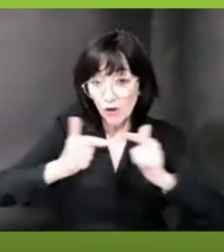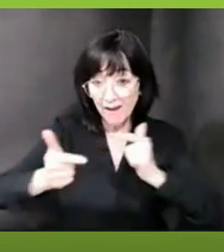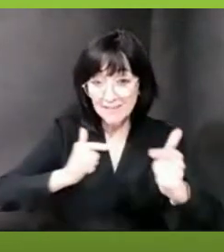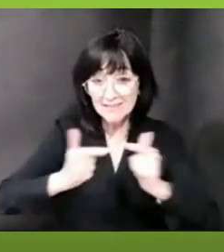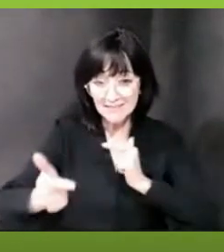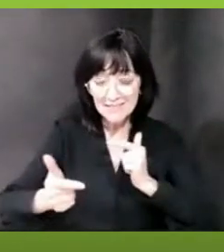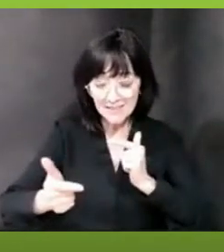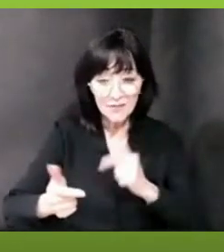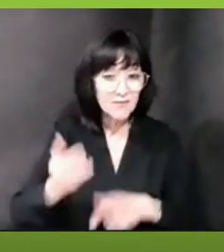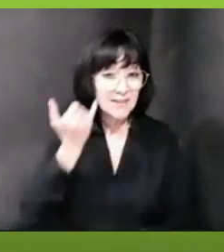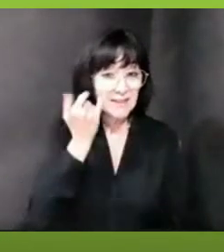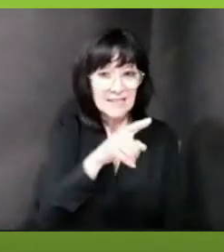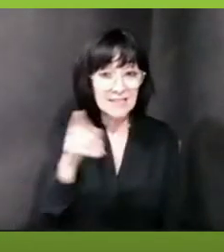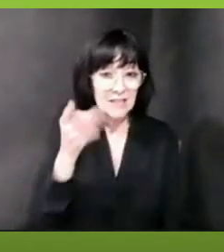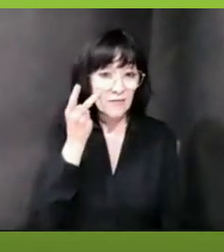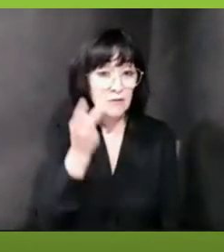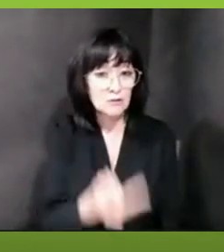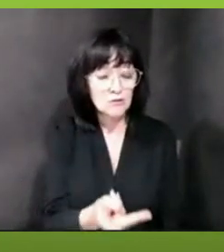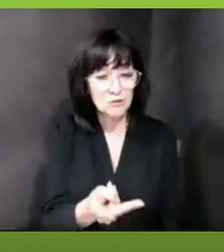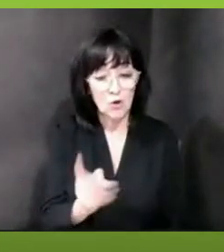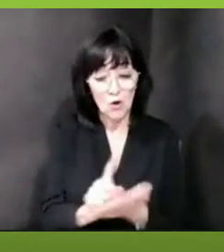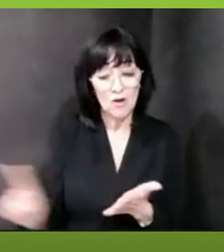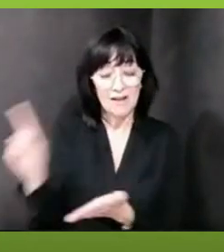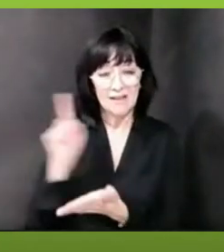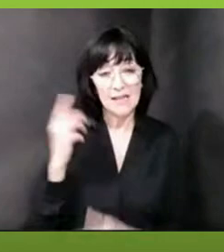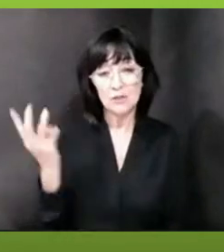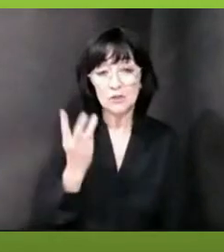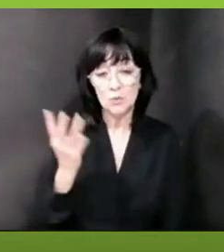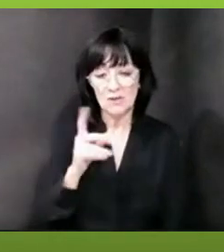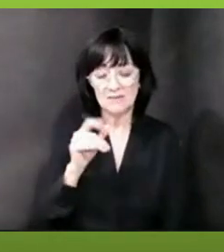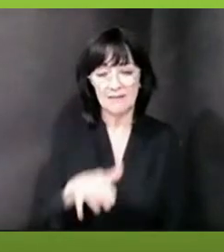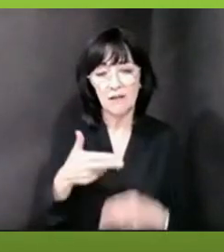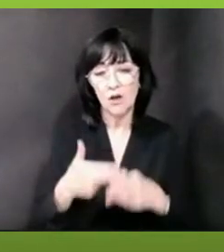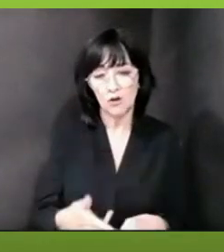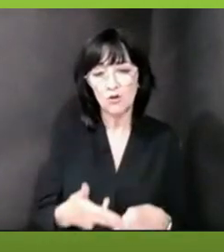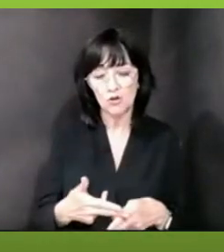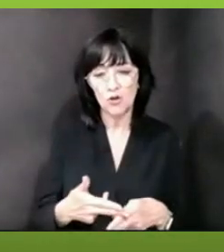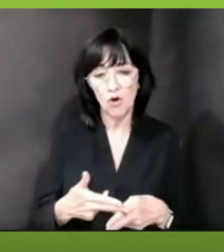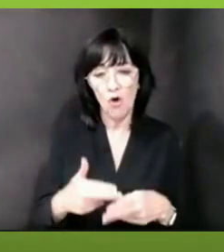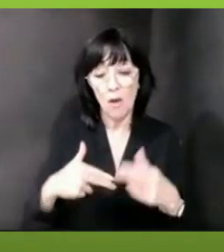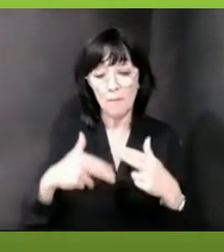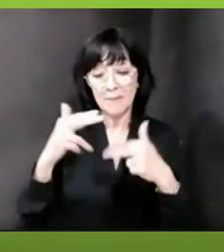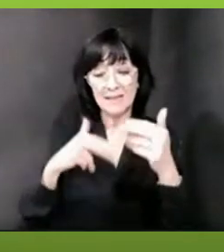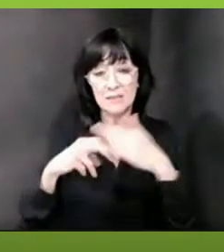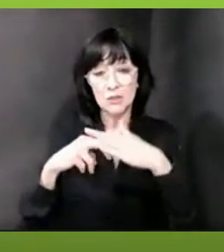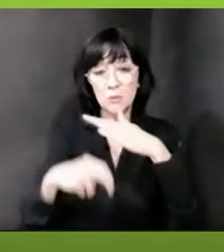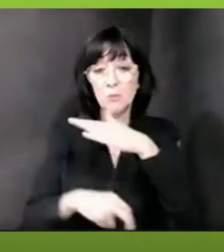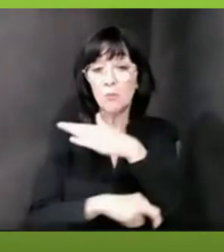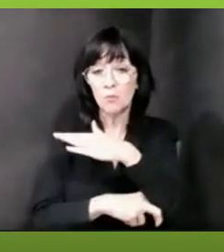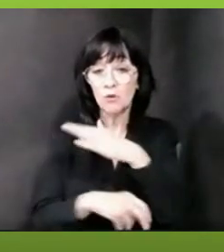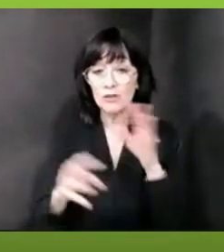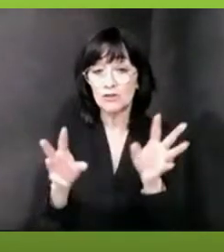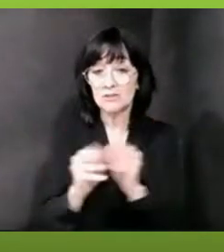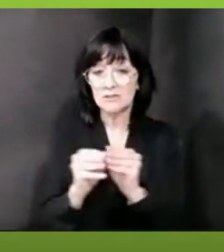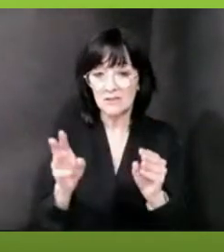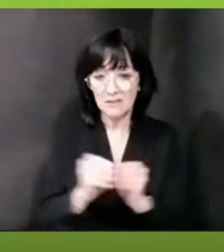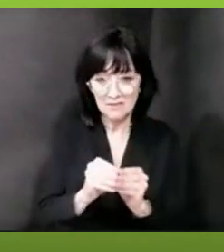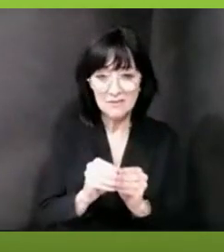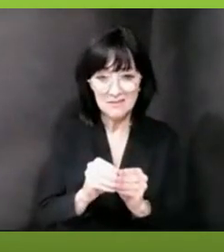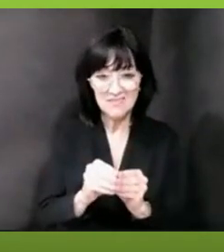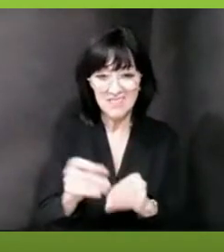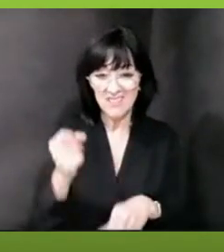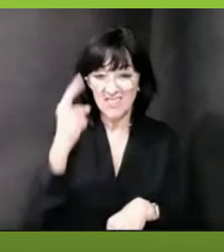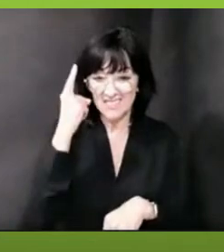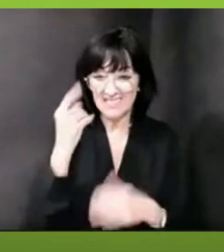were actually at the Building Bridges conference, and one of the things we shared was Generation Z's attention span is about